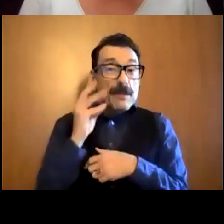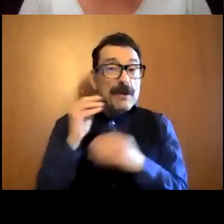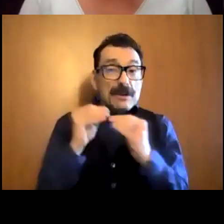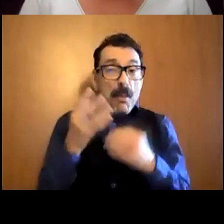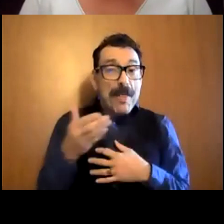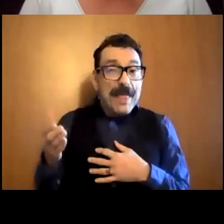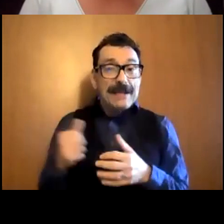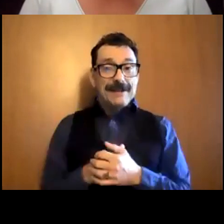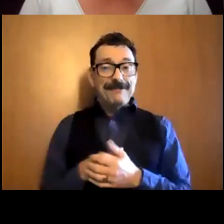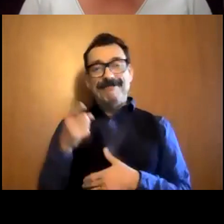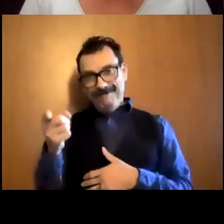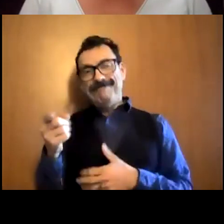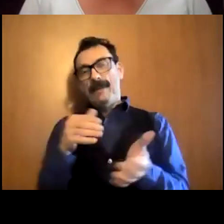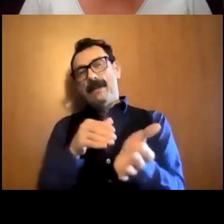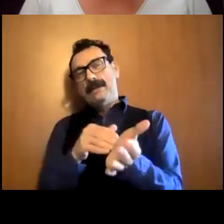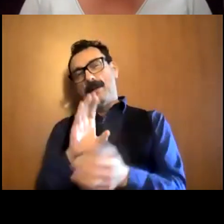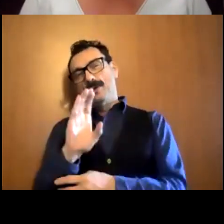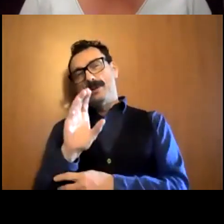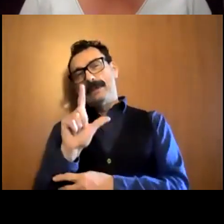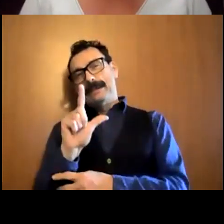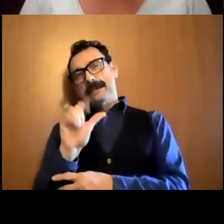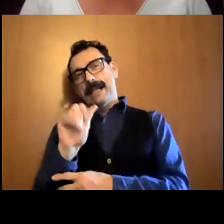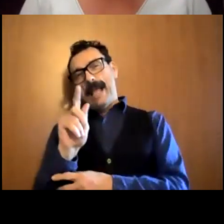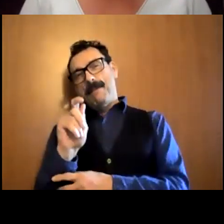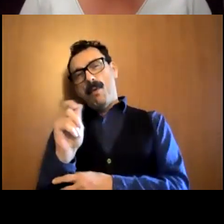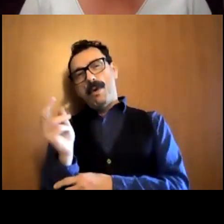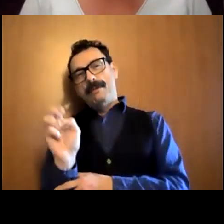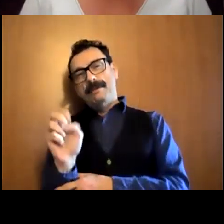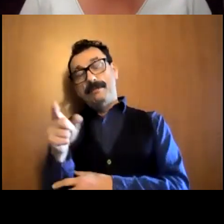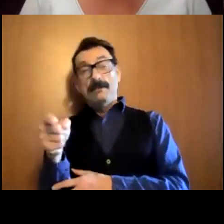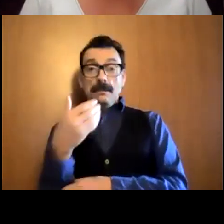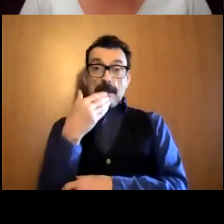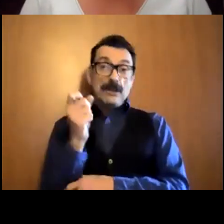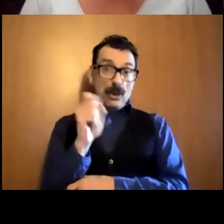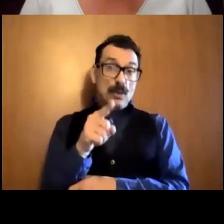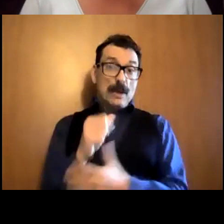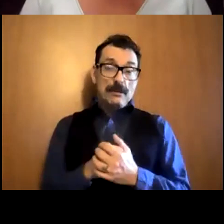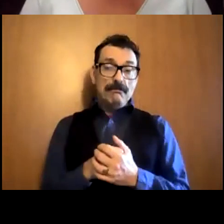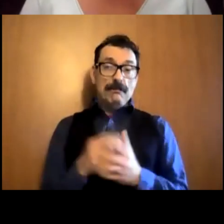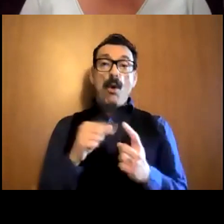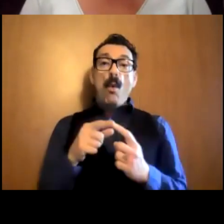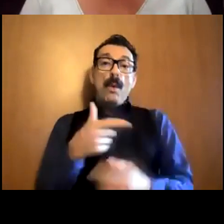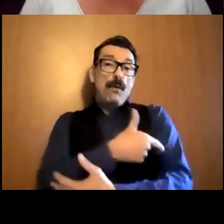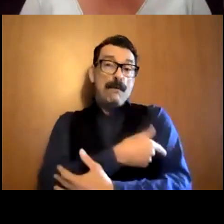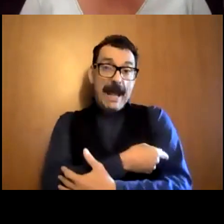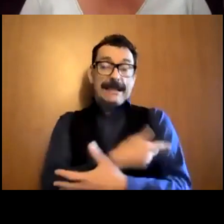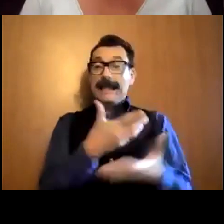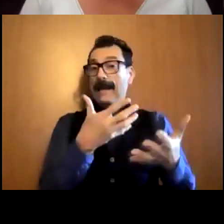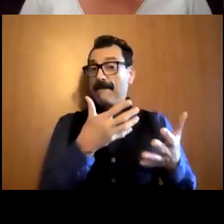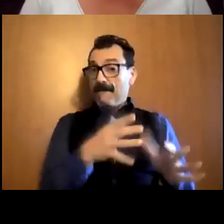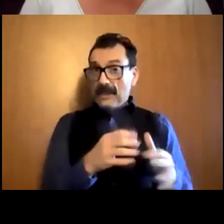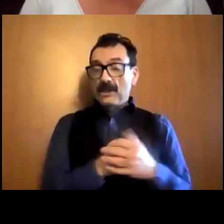So good question, because I think it's important to bring up that even after you get vaccinated, everyone is still encouraging people